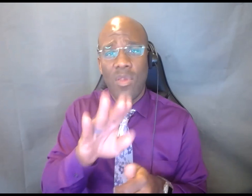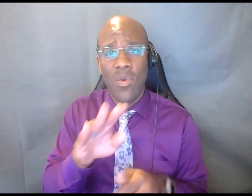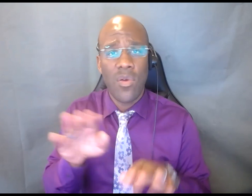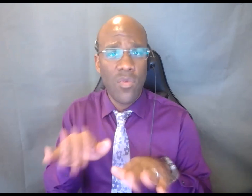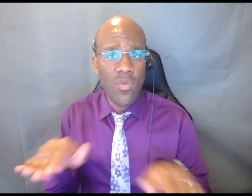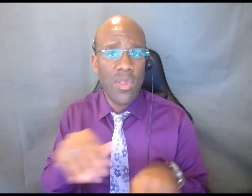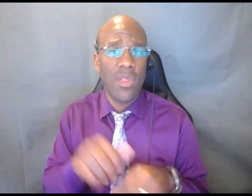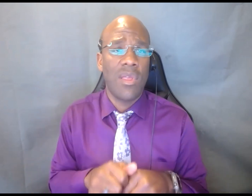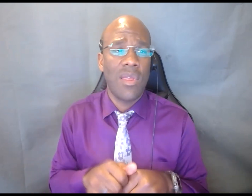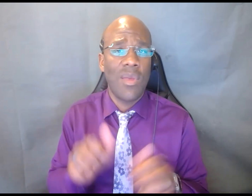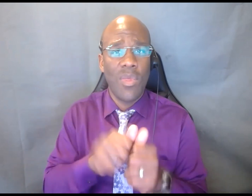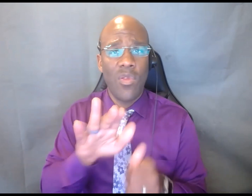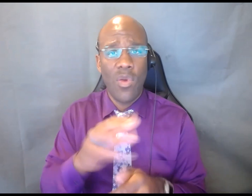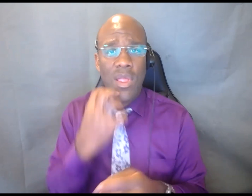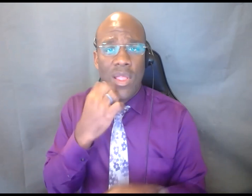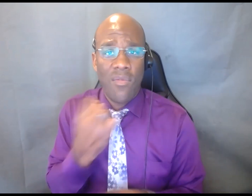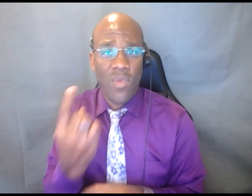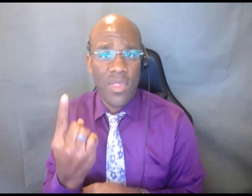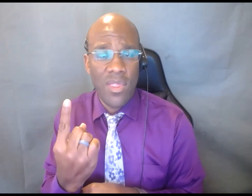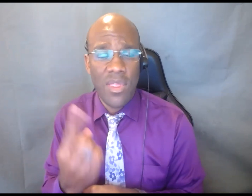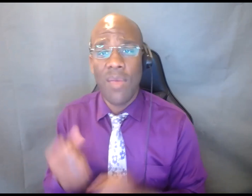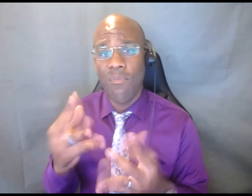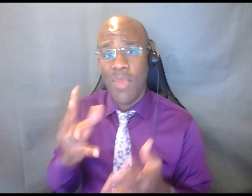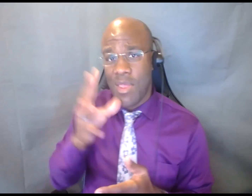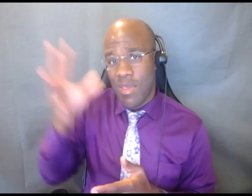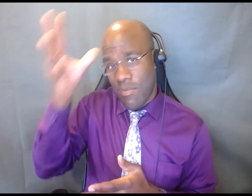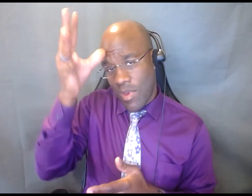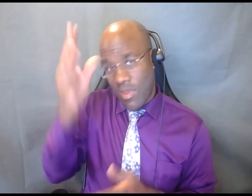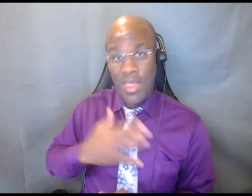lot of parents that have done in my district that have done that, is engage with the